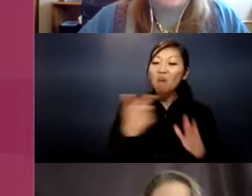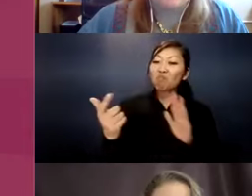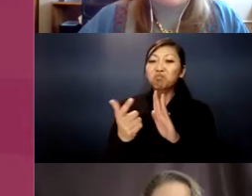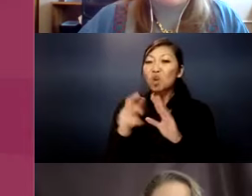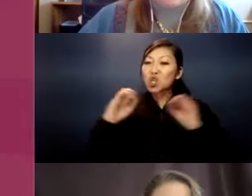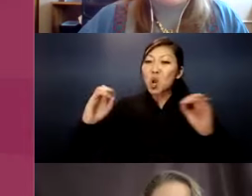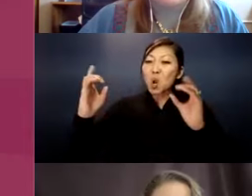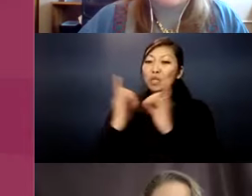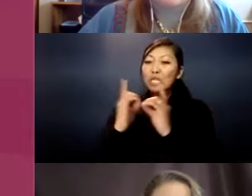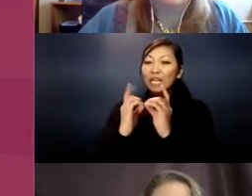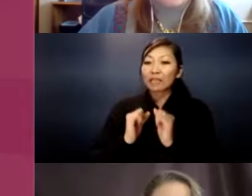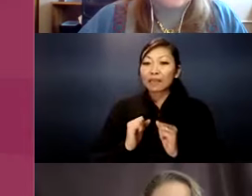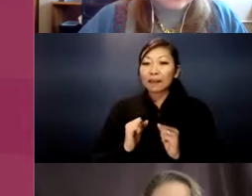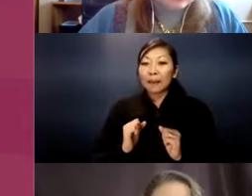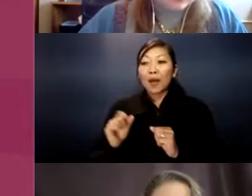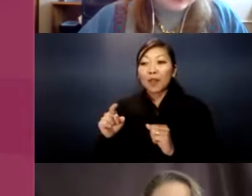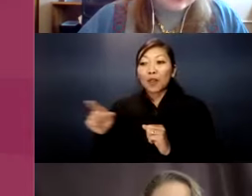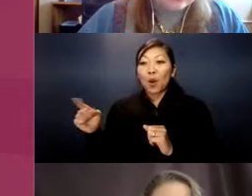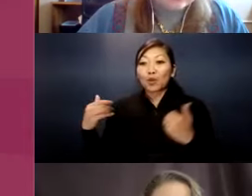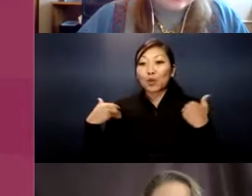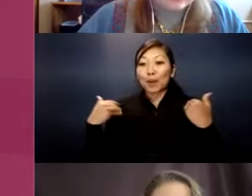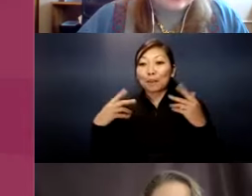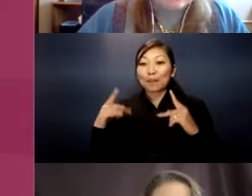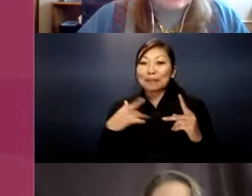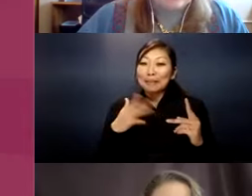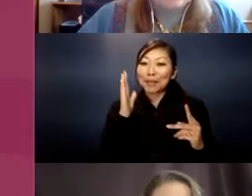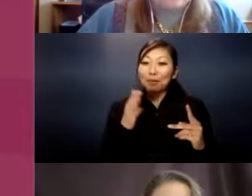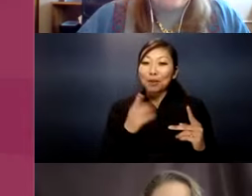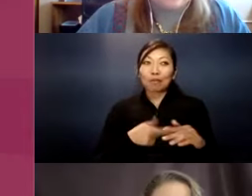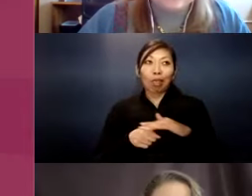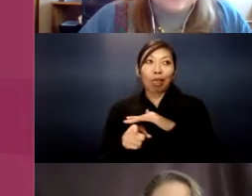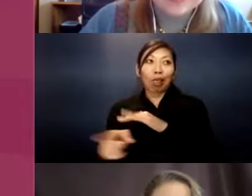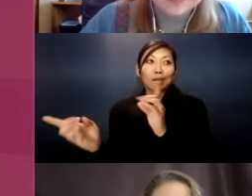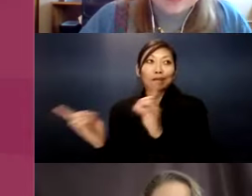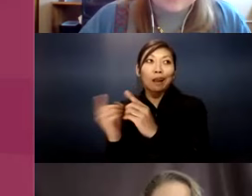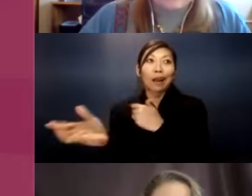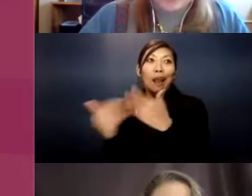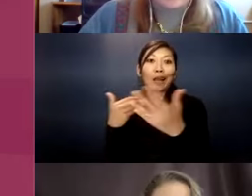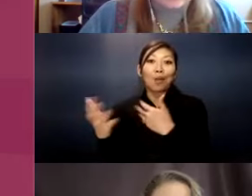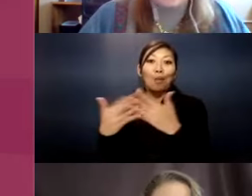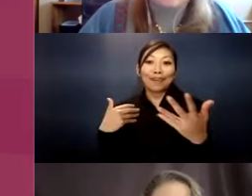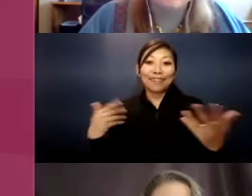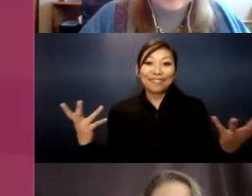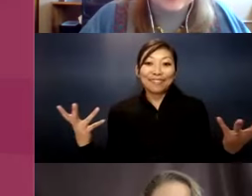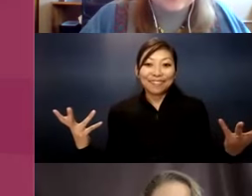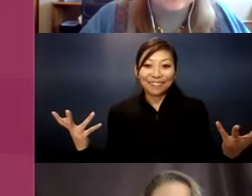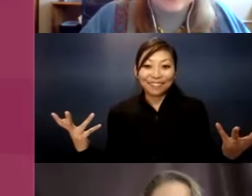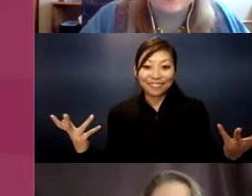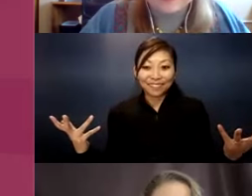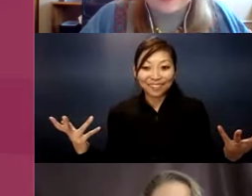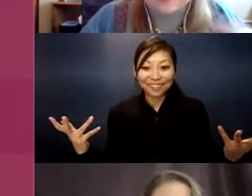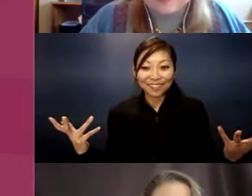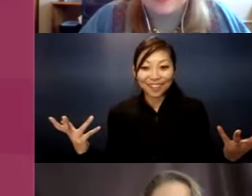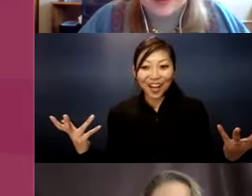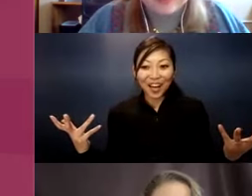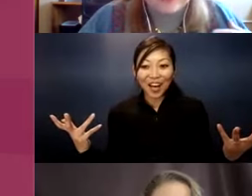dating are probably gonna date anyway. So so I don't really know what